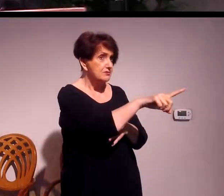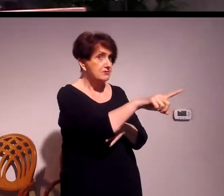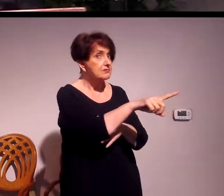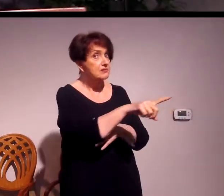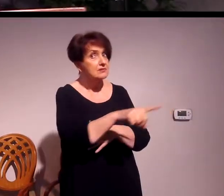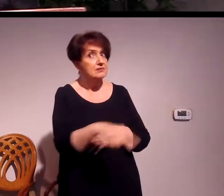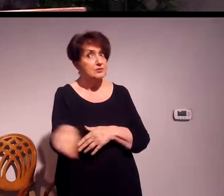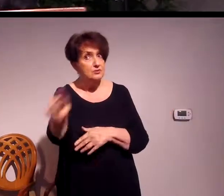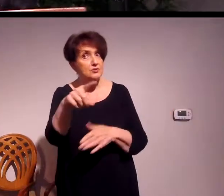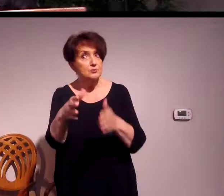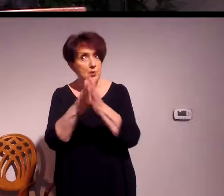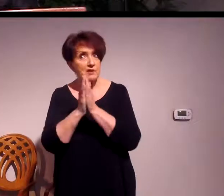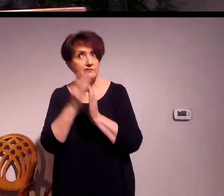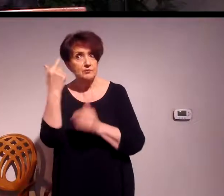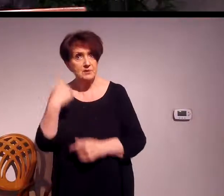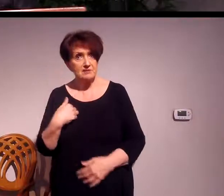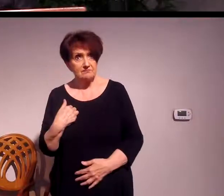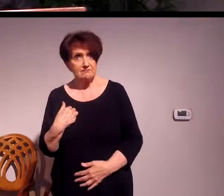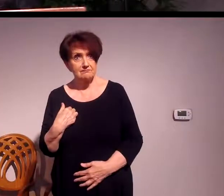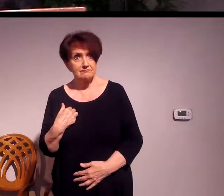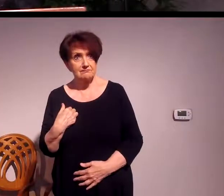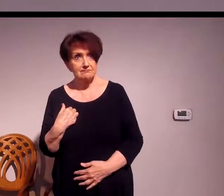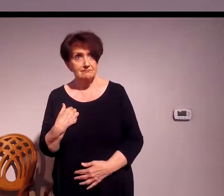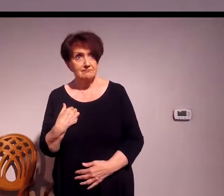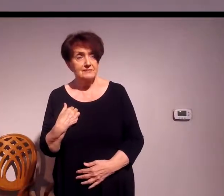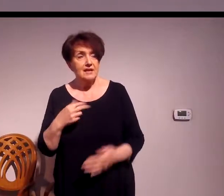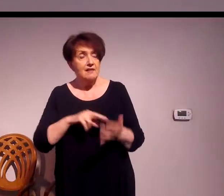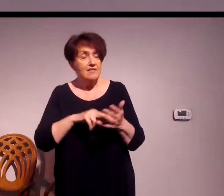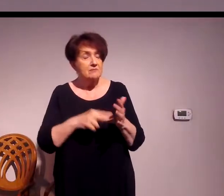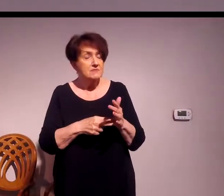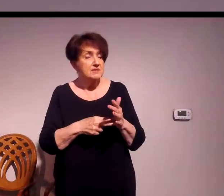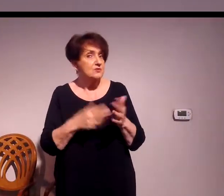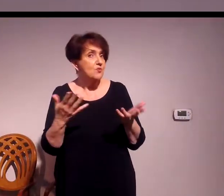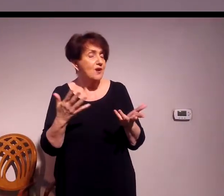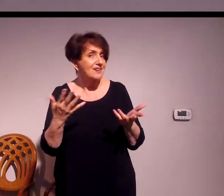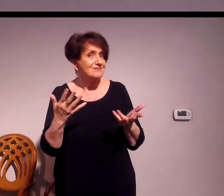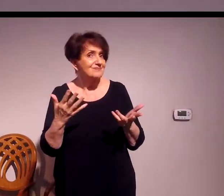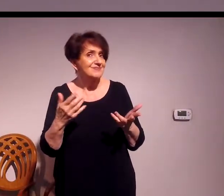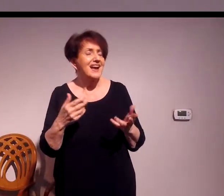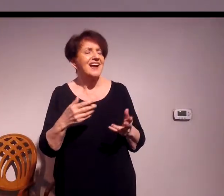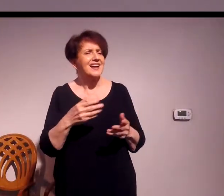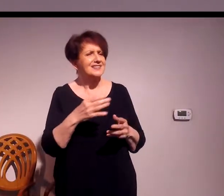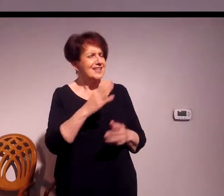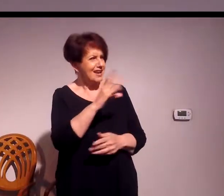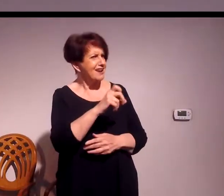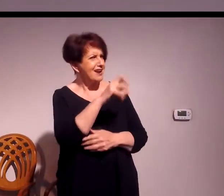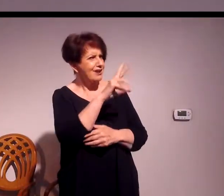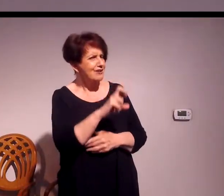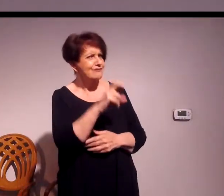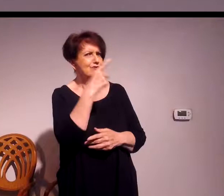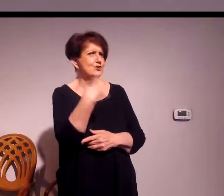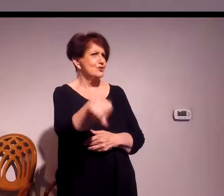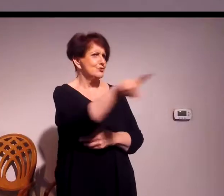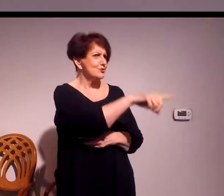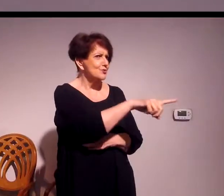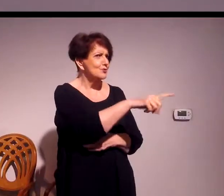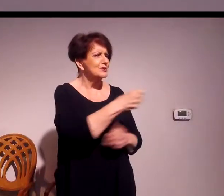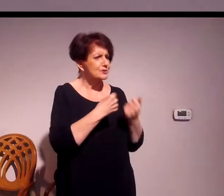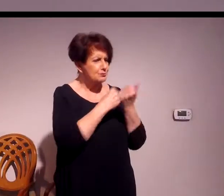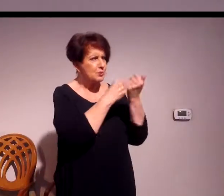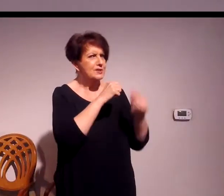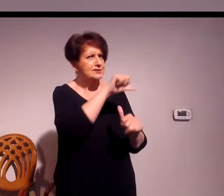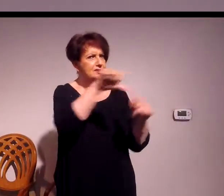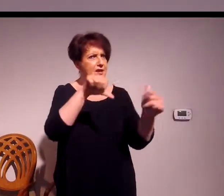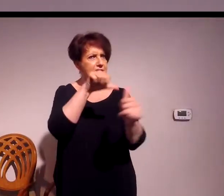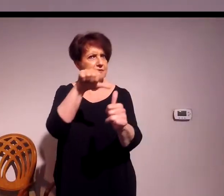pray for me. That means I care for you. You care for me. We support each other. And